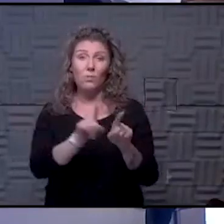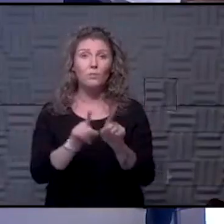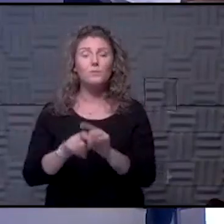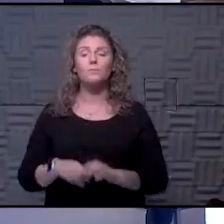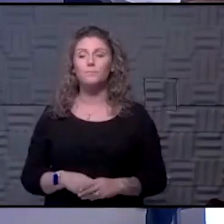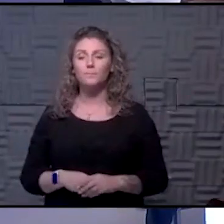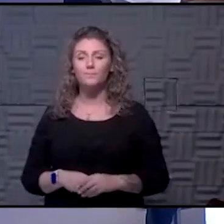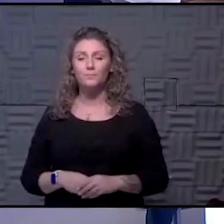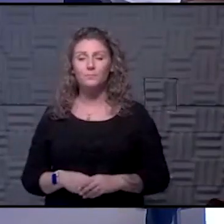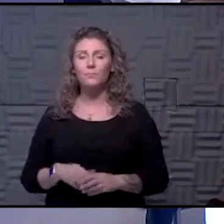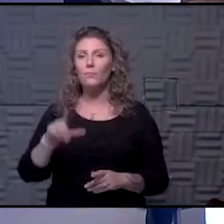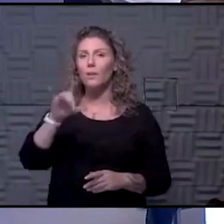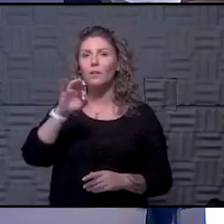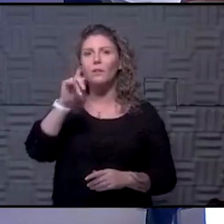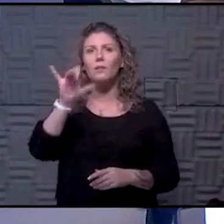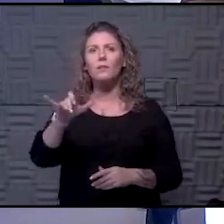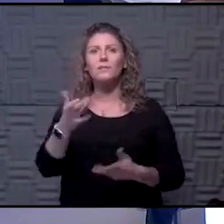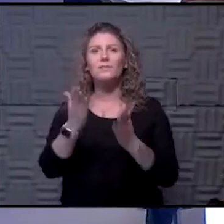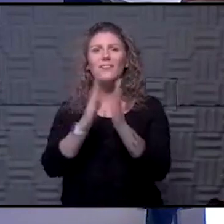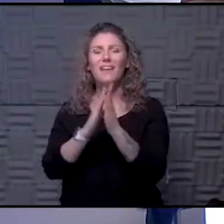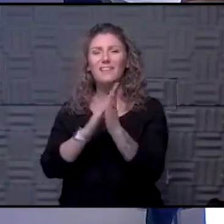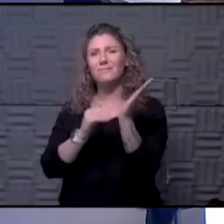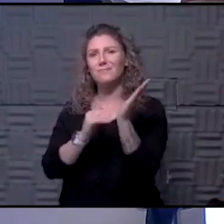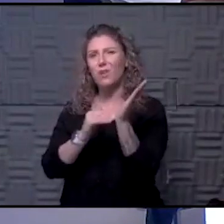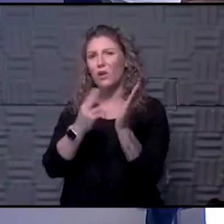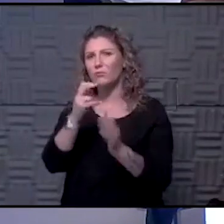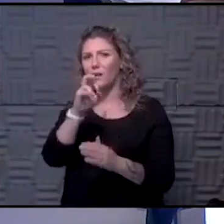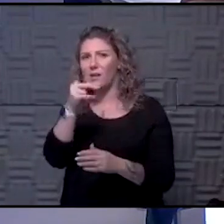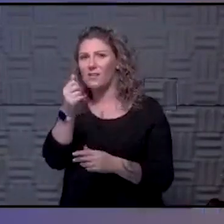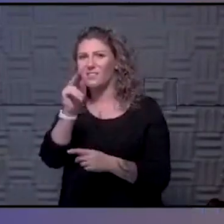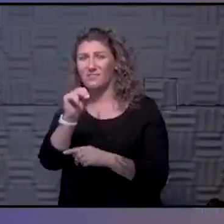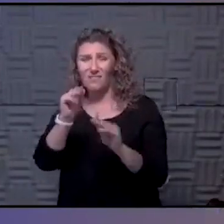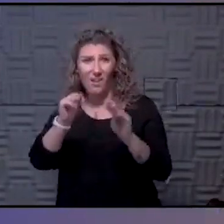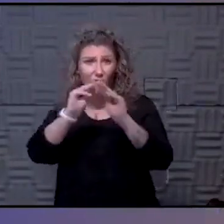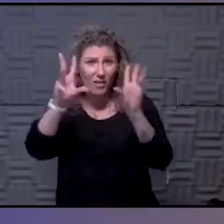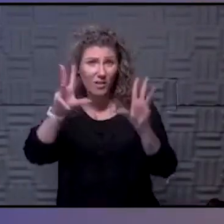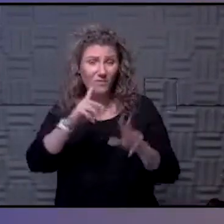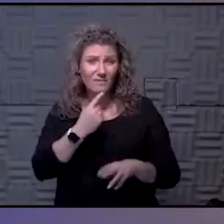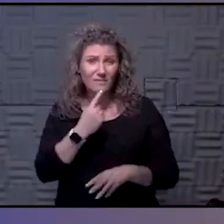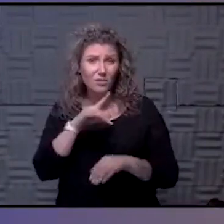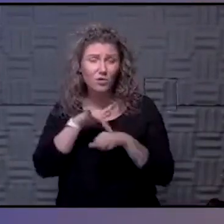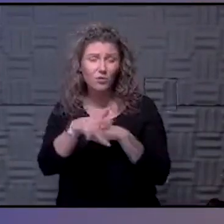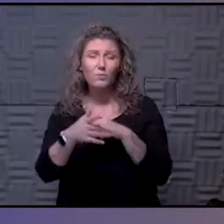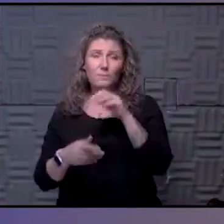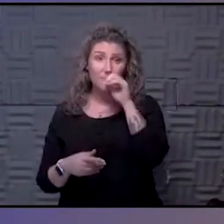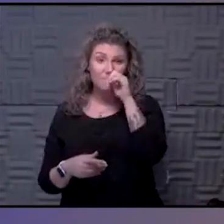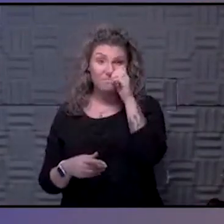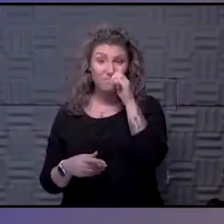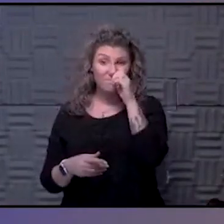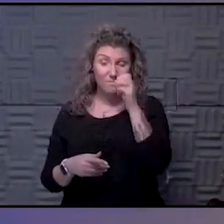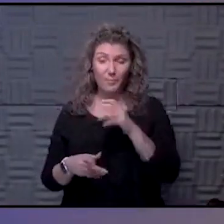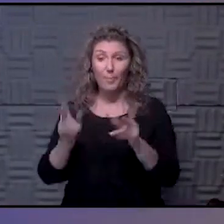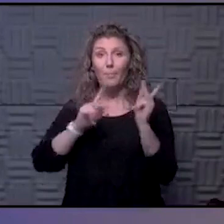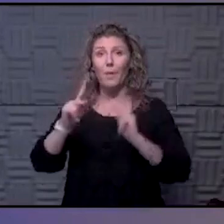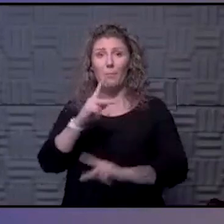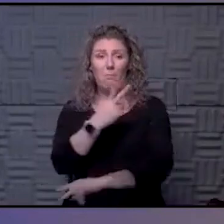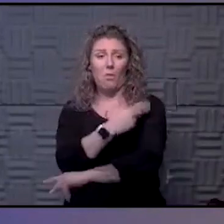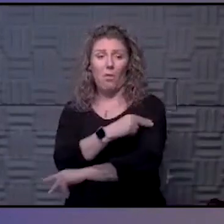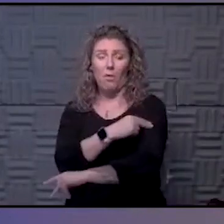Lindsay asked if Dr. Hawkinson can just clarify something he said earlier. Mm-hmm. You said that those hospitalized were vaccinated